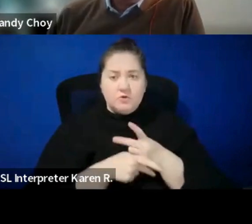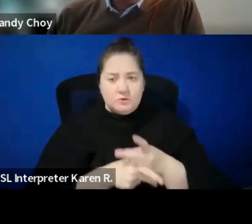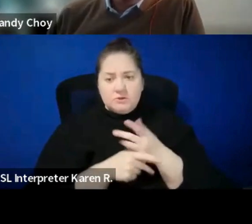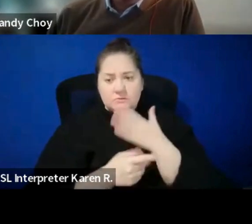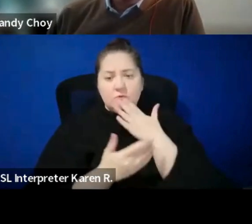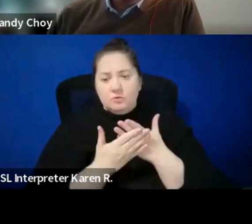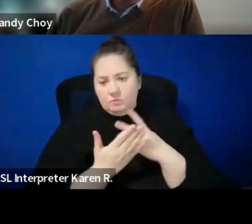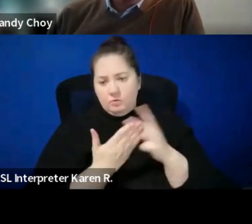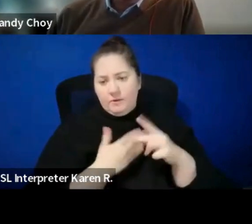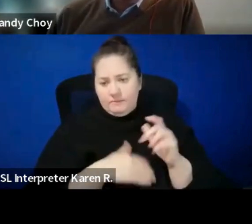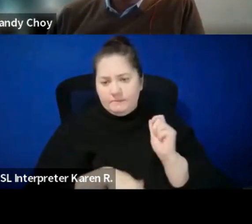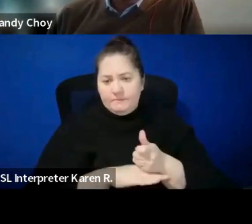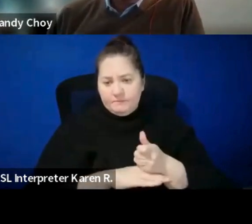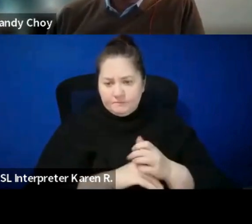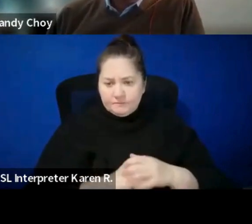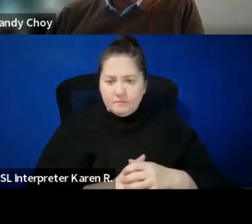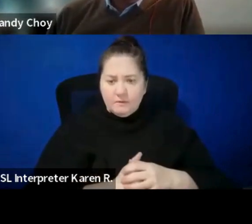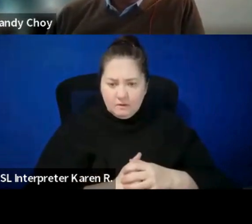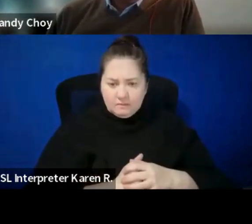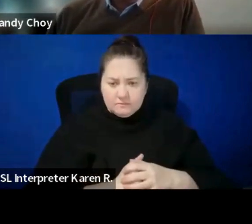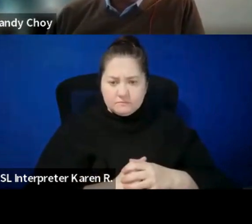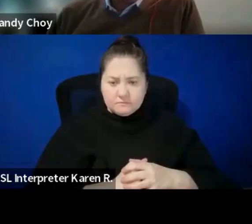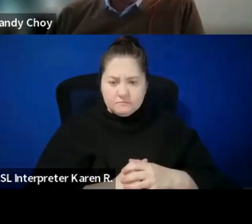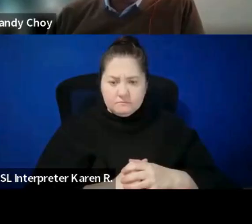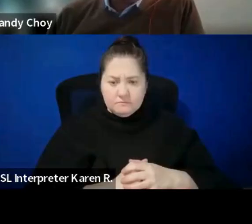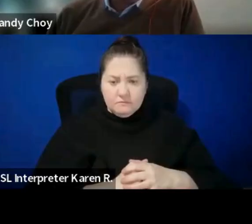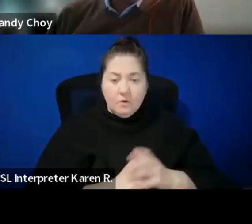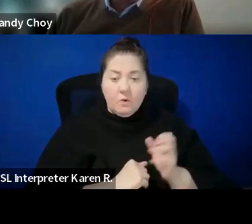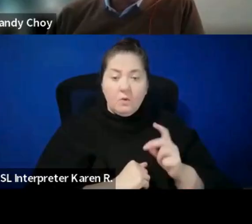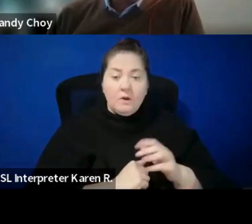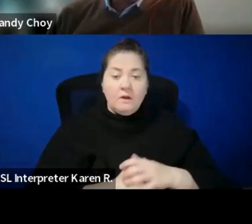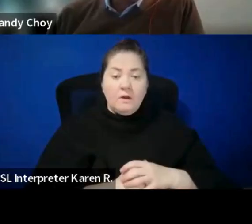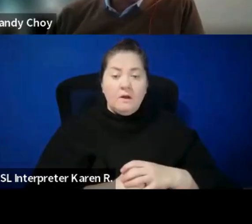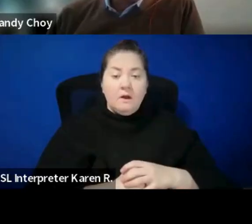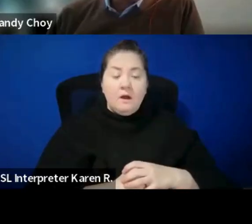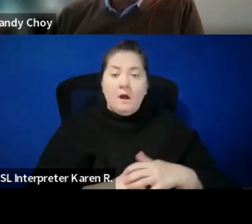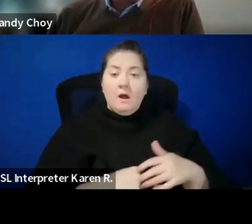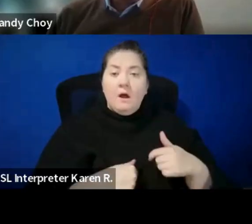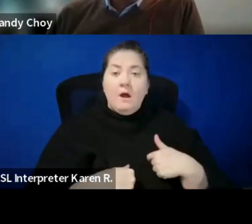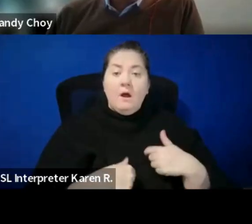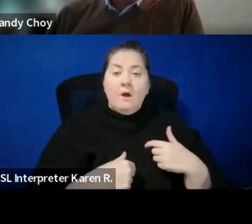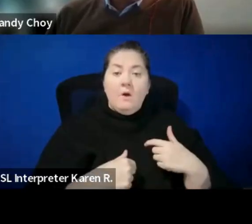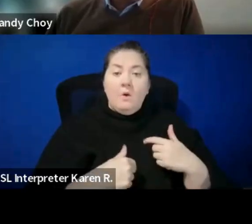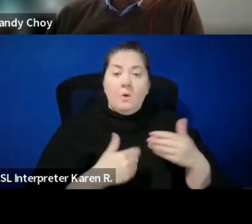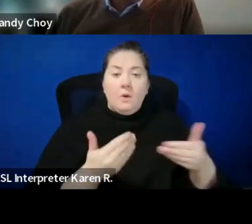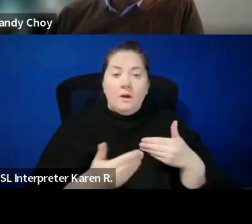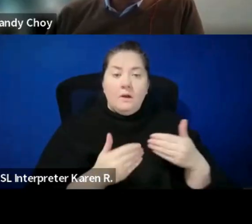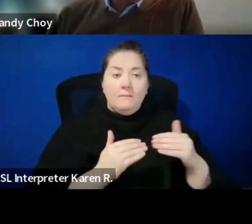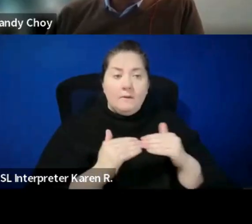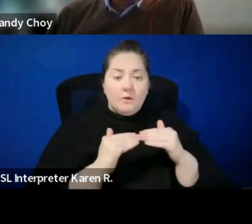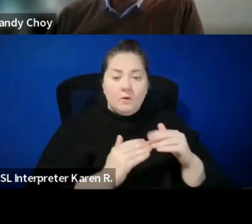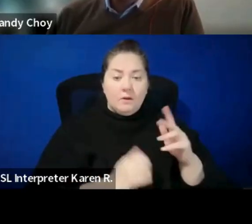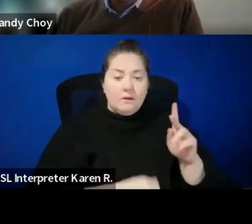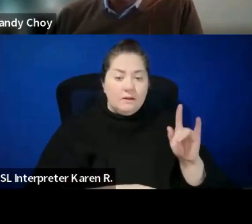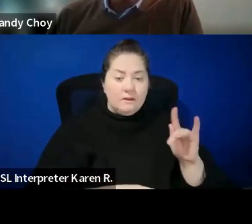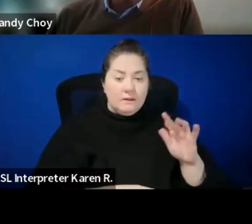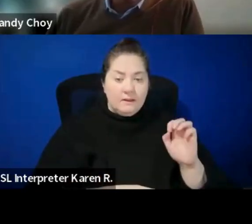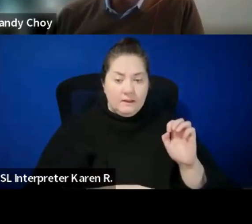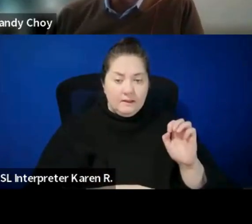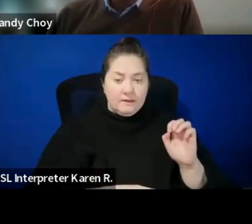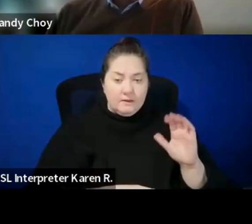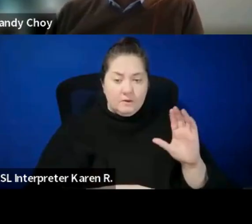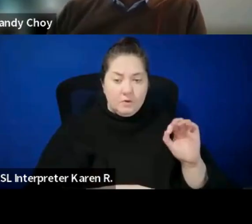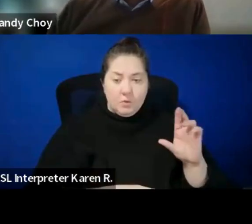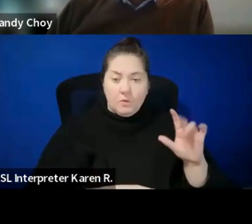Yeah, very important. Thank you so much. Oh, all right. I am going to welcome my colleague Katie Corella